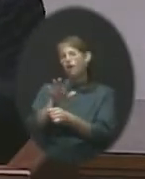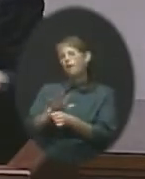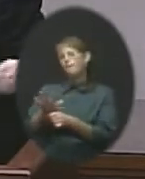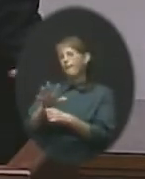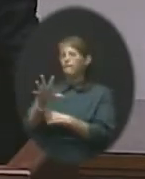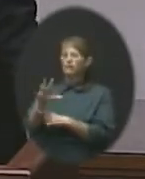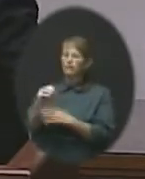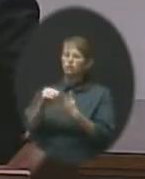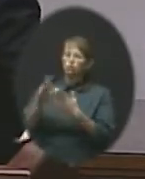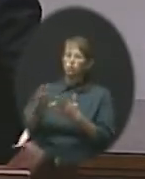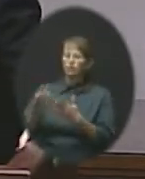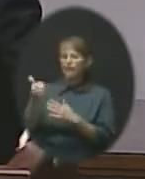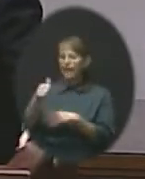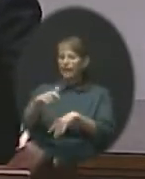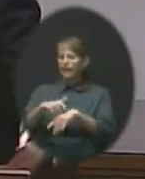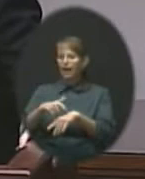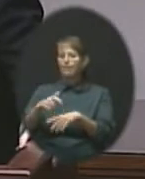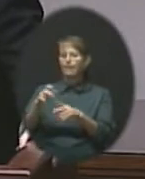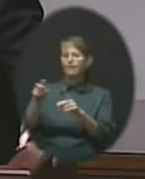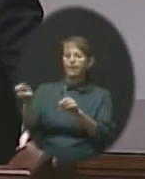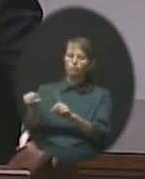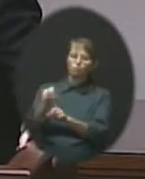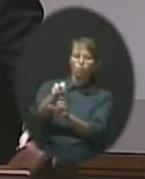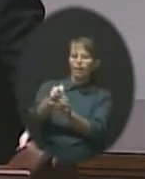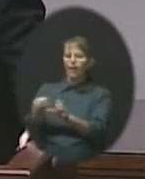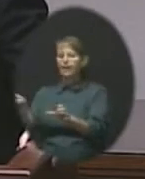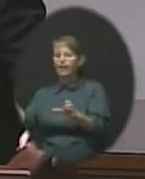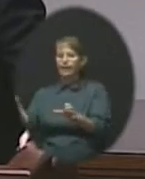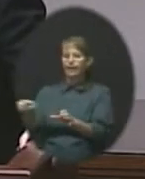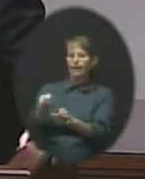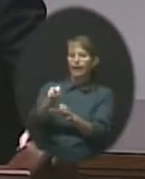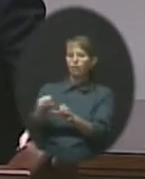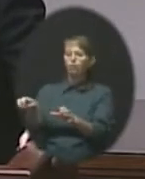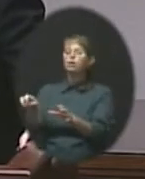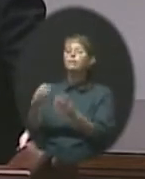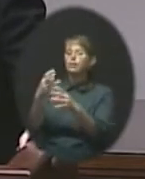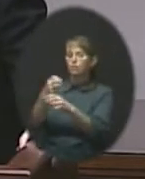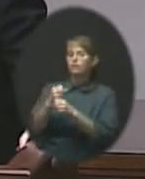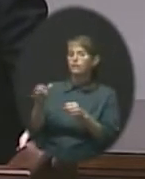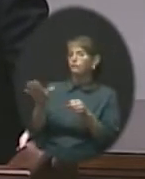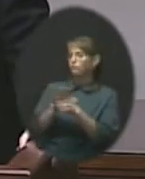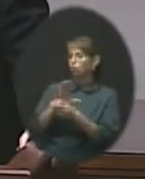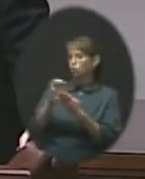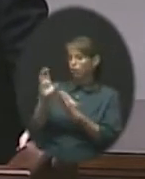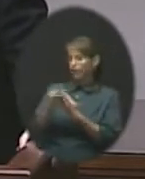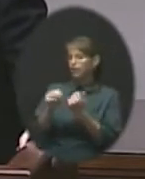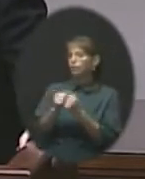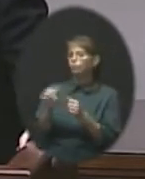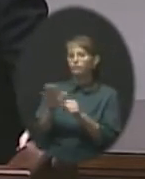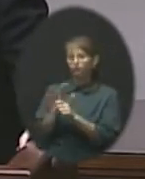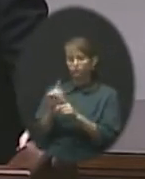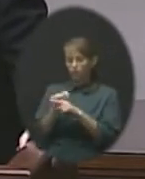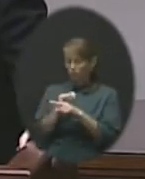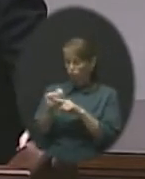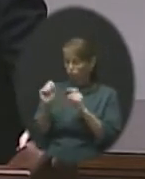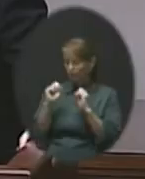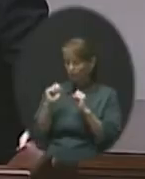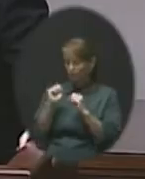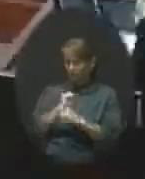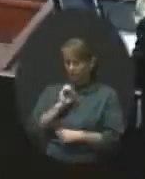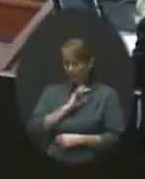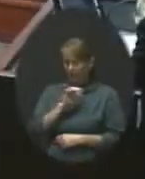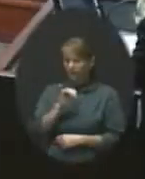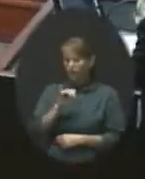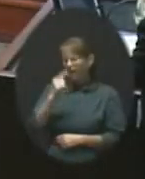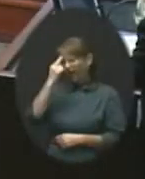in and out. And they receive full curriculum with student with staff, fully trained staff. And I think in some other districts, those